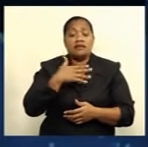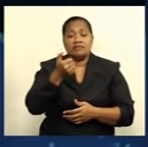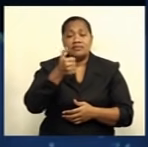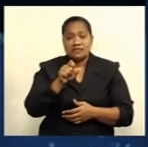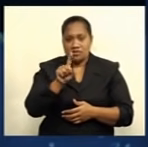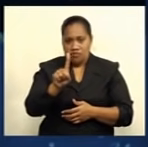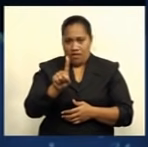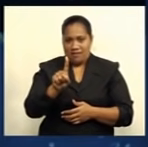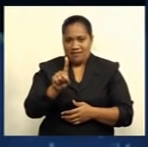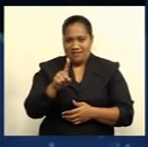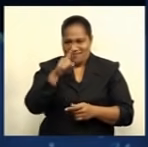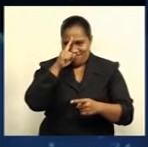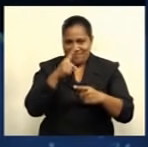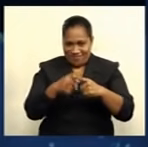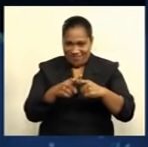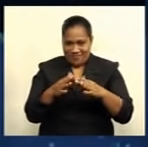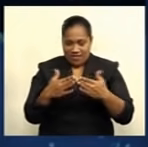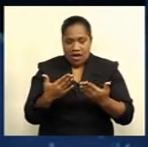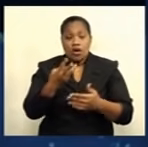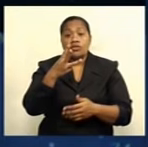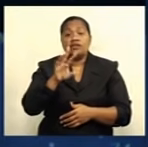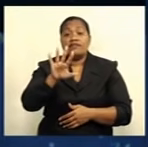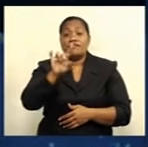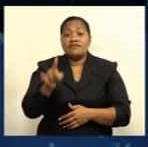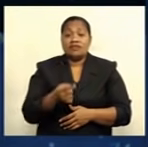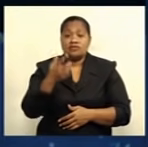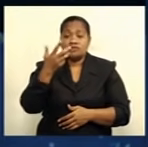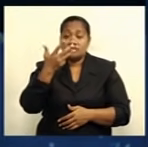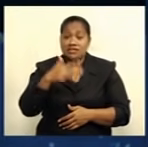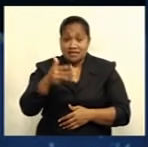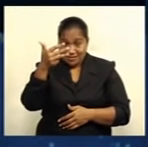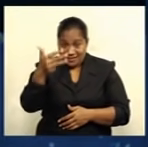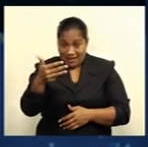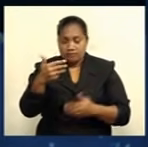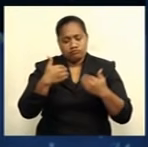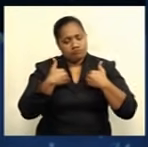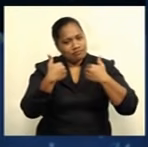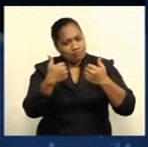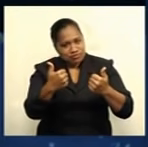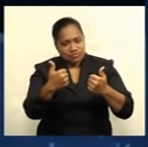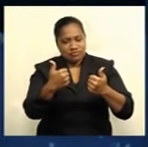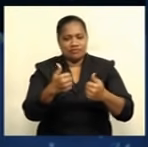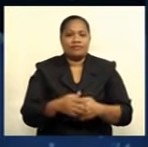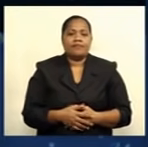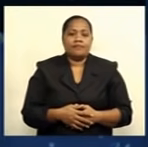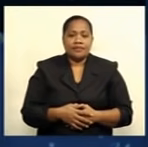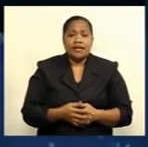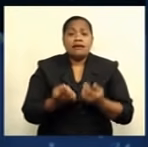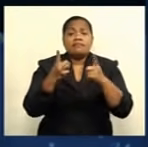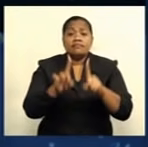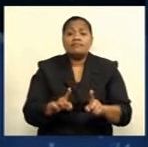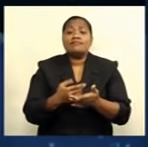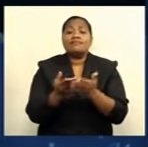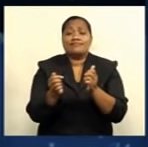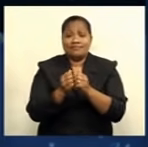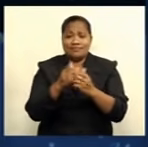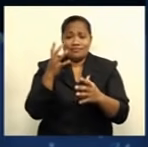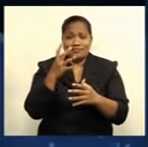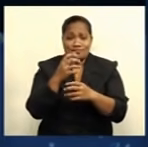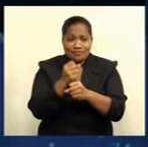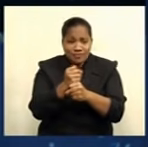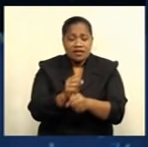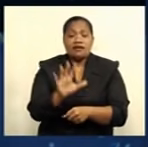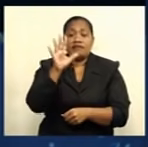12,861 active cases with 35,099 recoveries in total. The COVID-19 death toll now stands